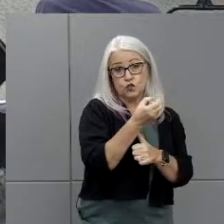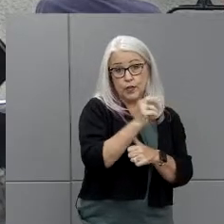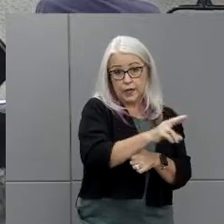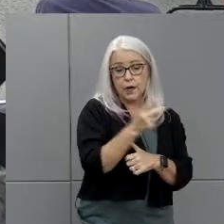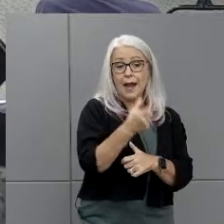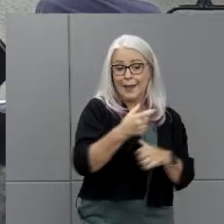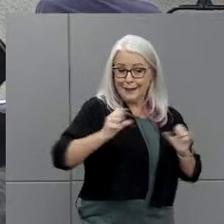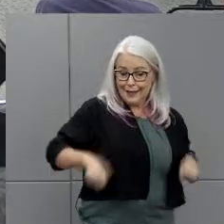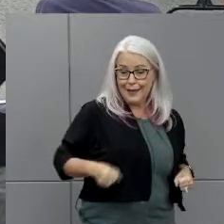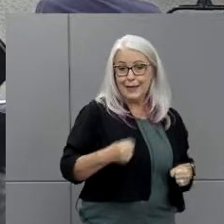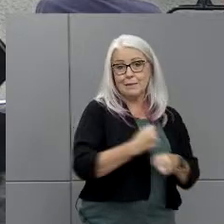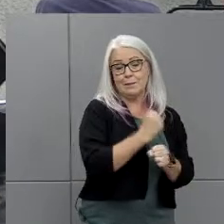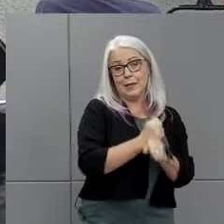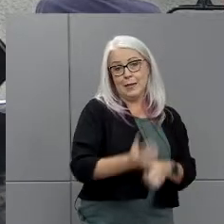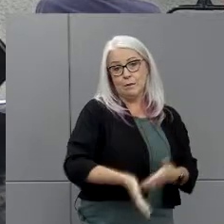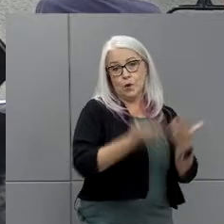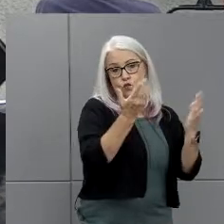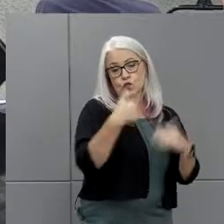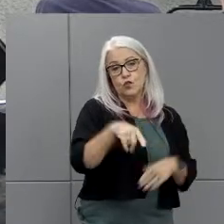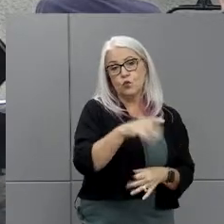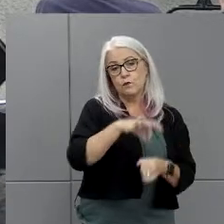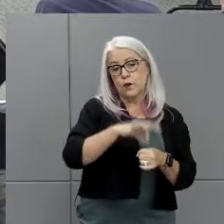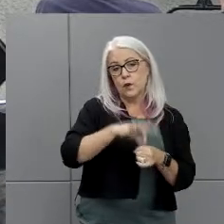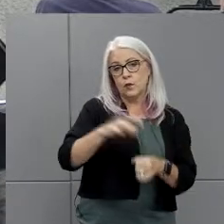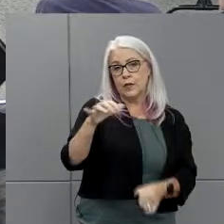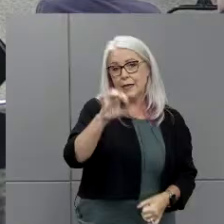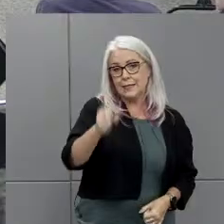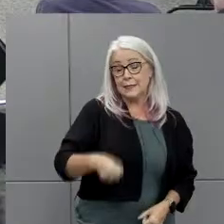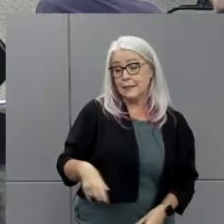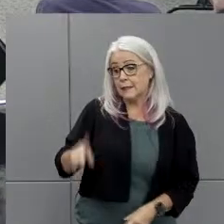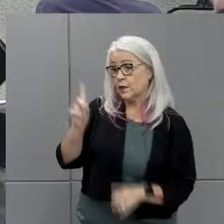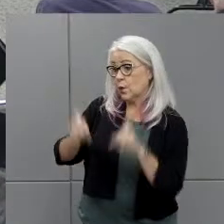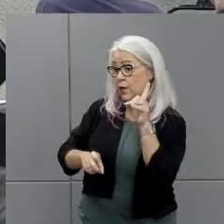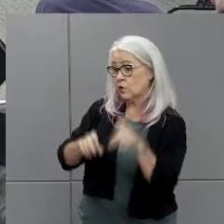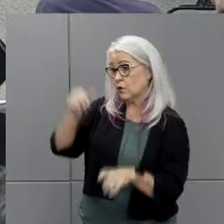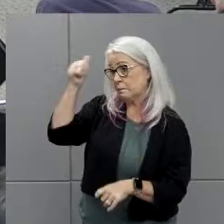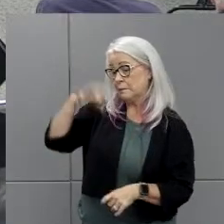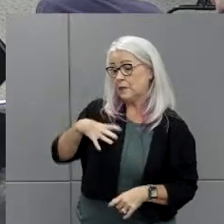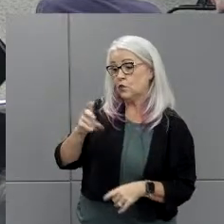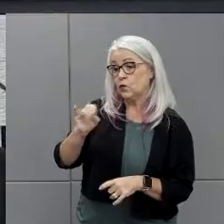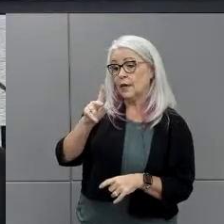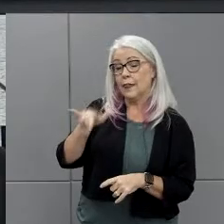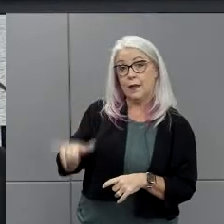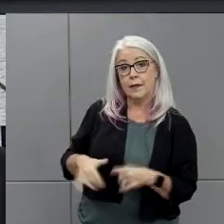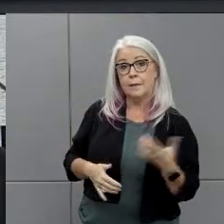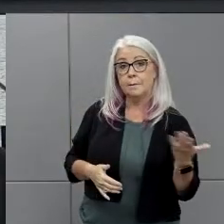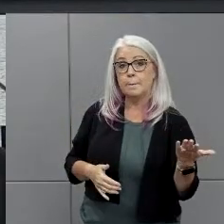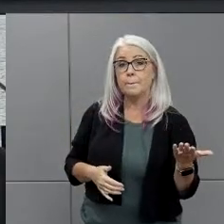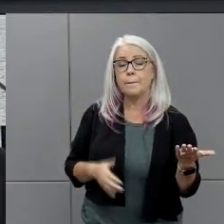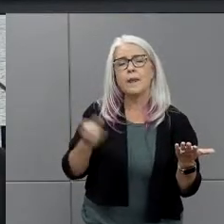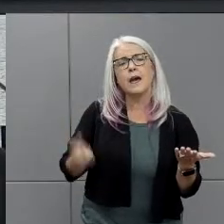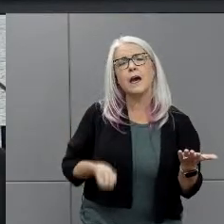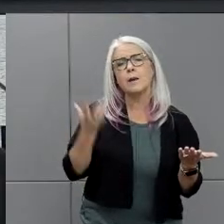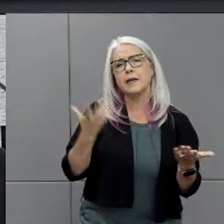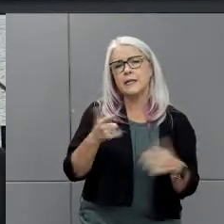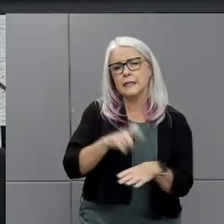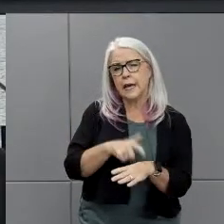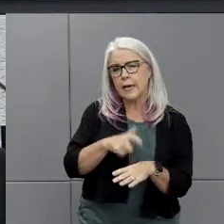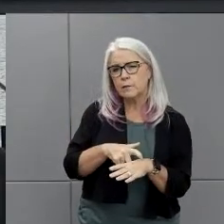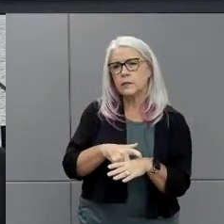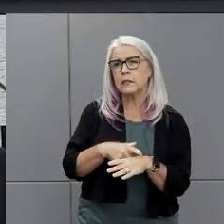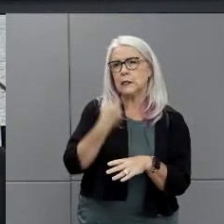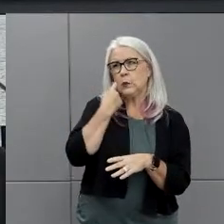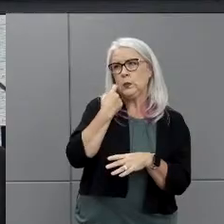make motions, you would vote yes. Question. Yes, sir. How many times in the last